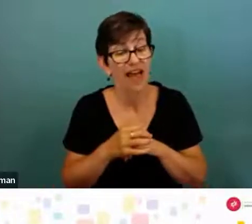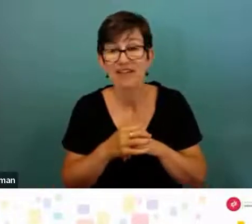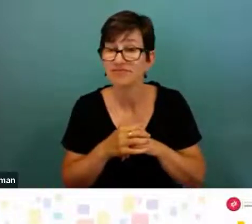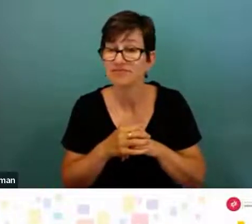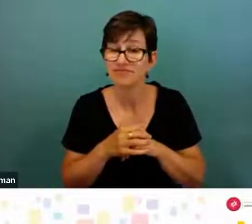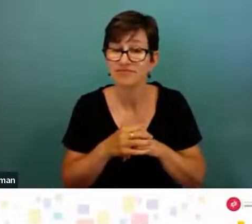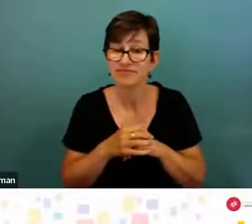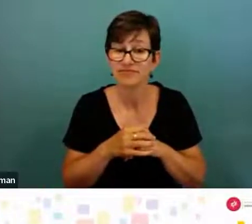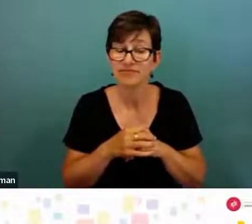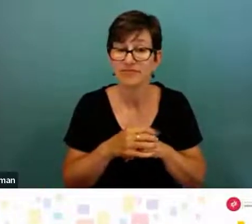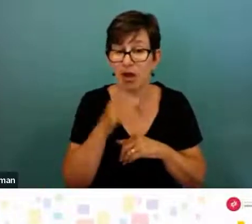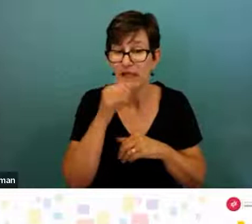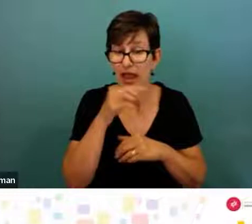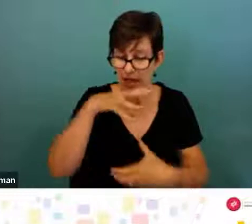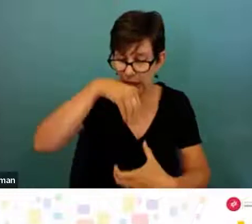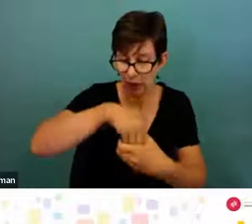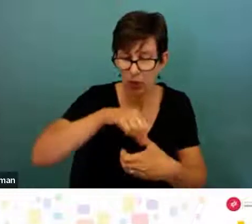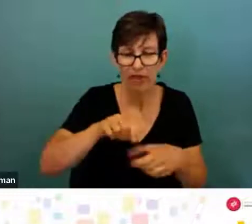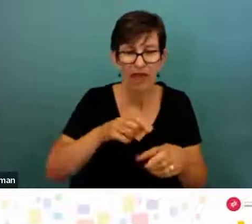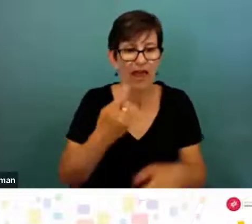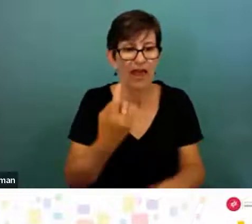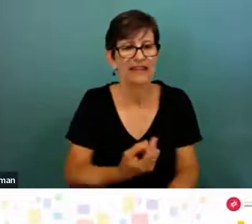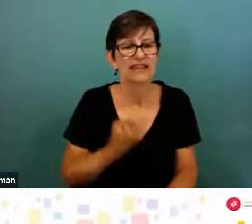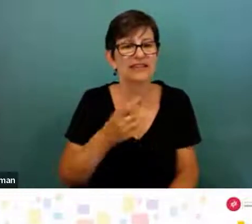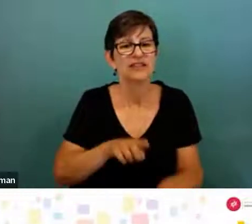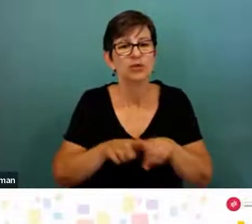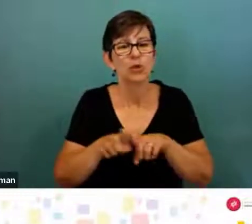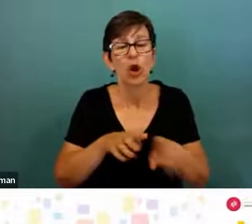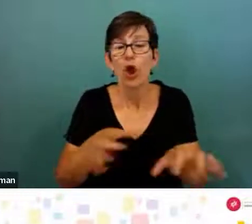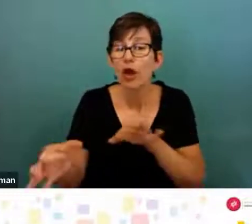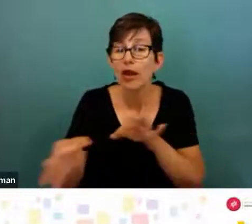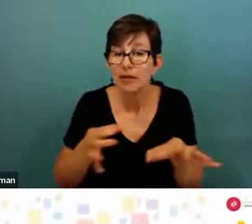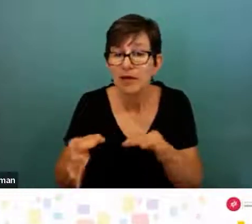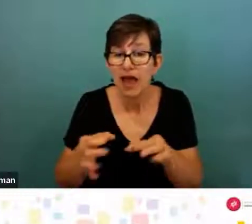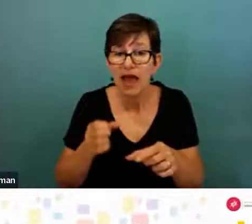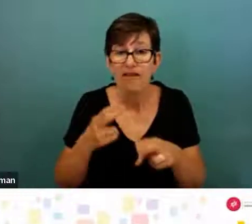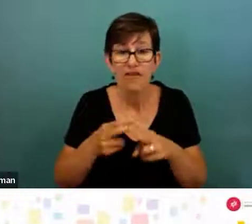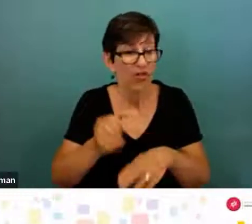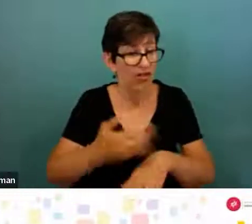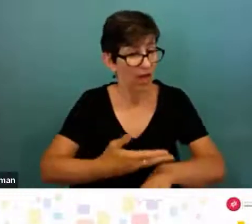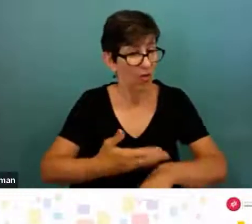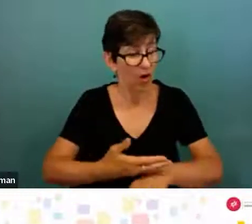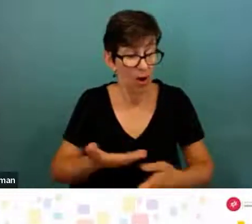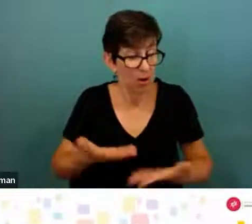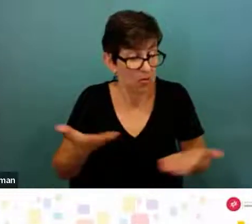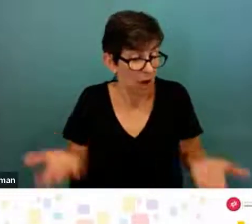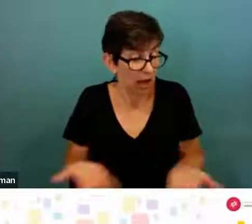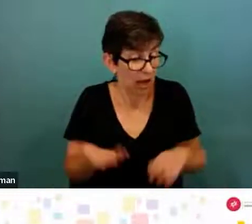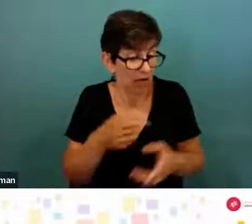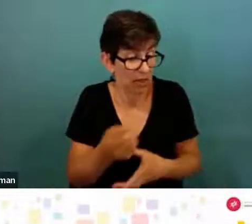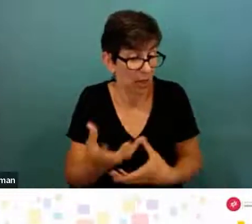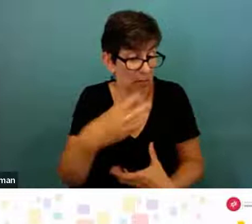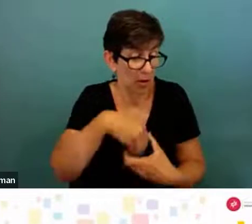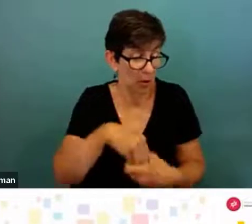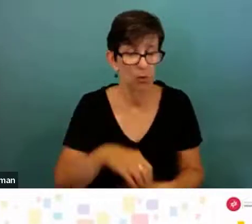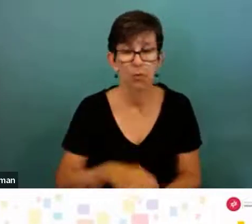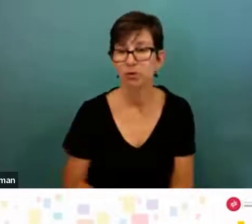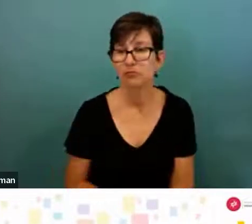insight into Auslan. And if it's something that's recognised by their organisation as a priority, it will get done.